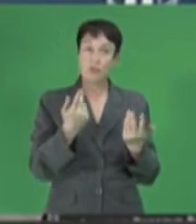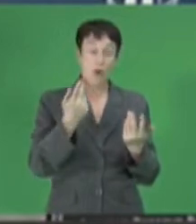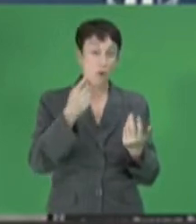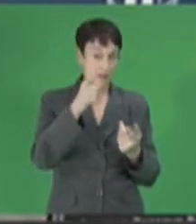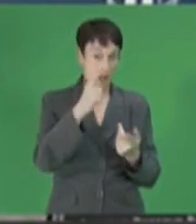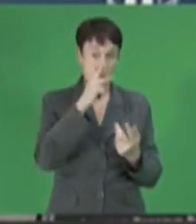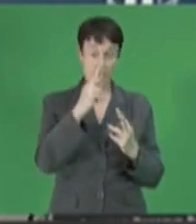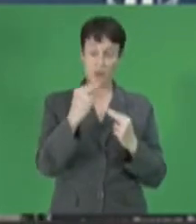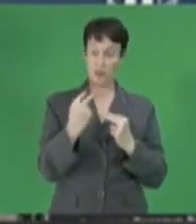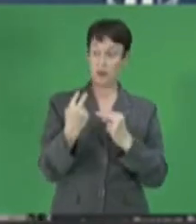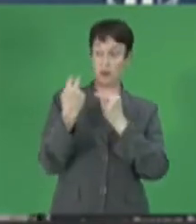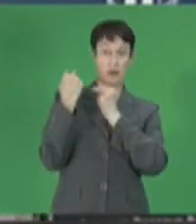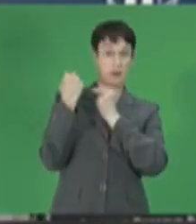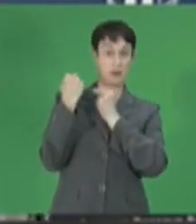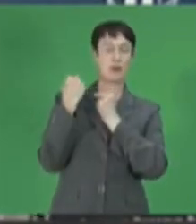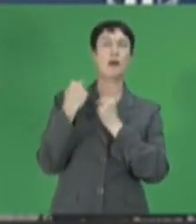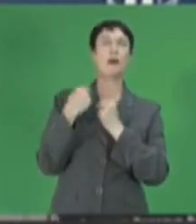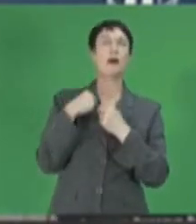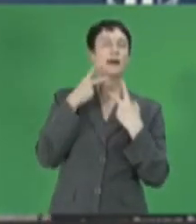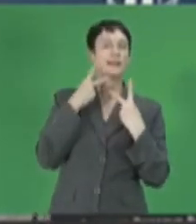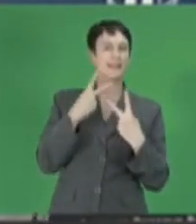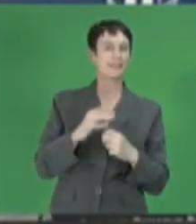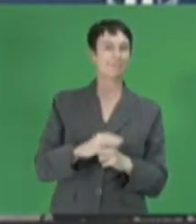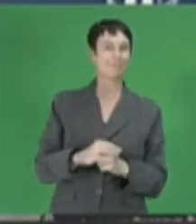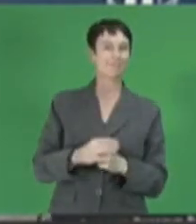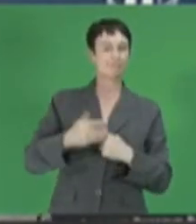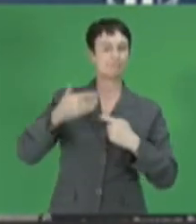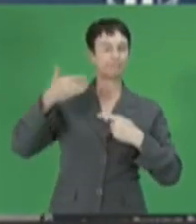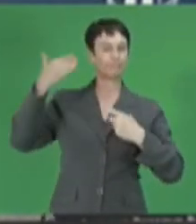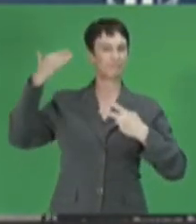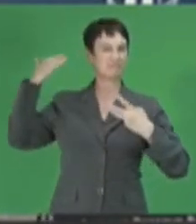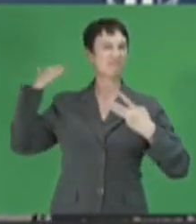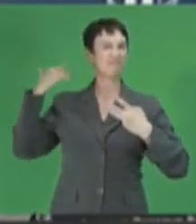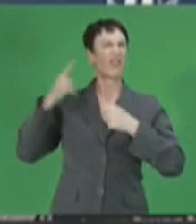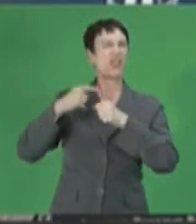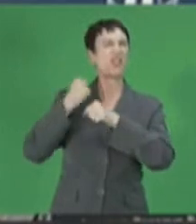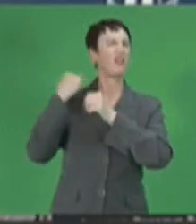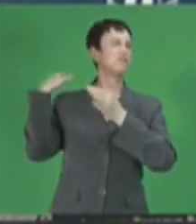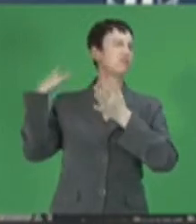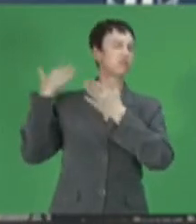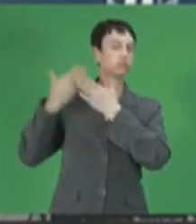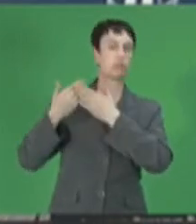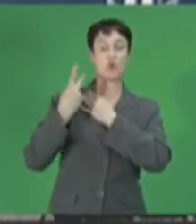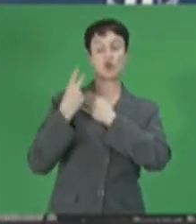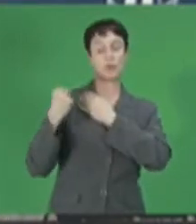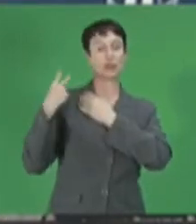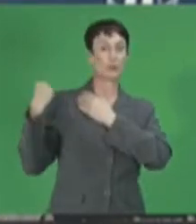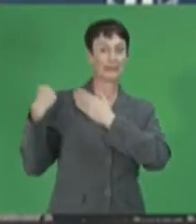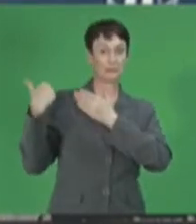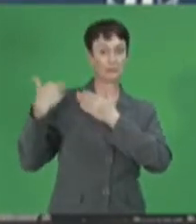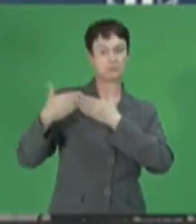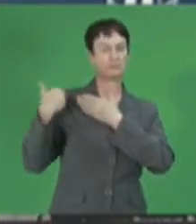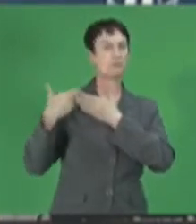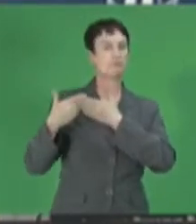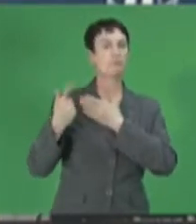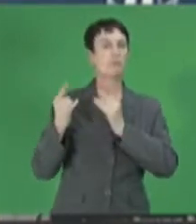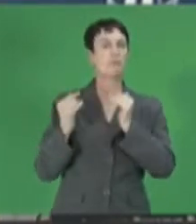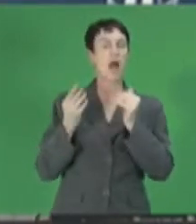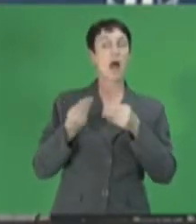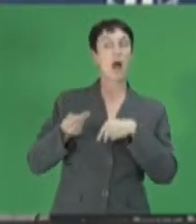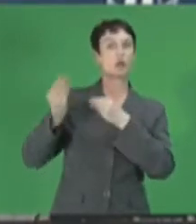back, the output gap in the years up to 2020 was actually narrower than was